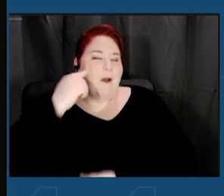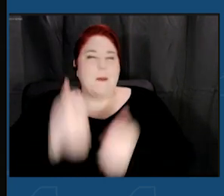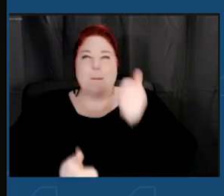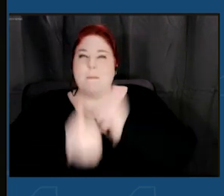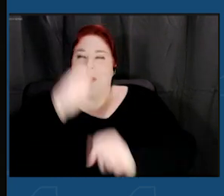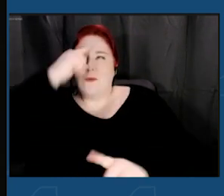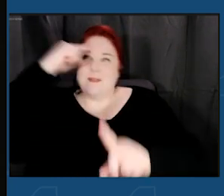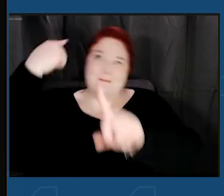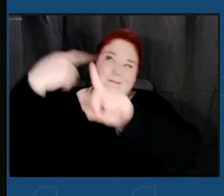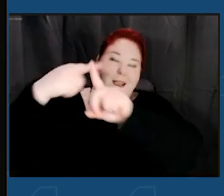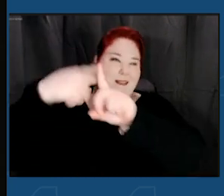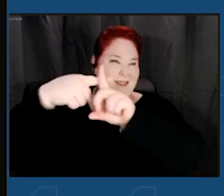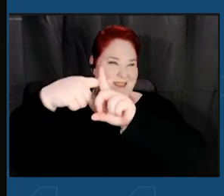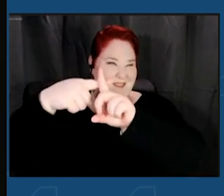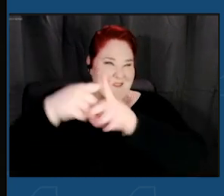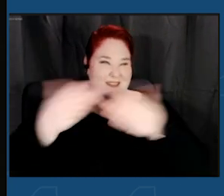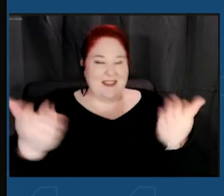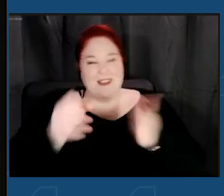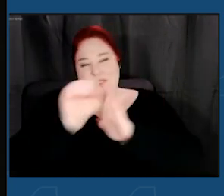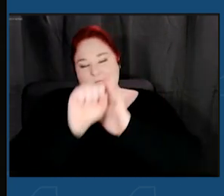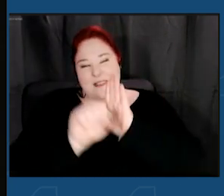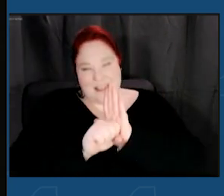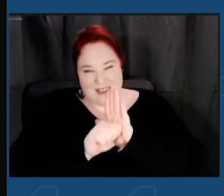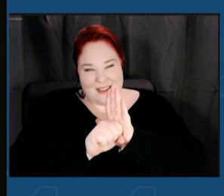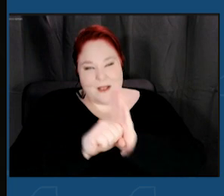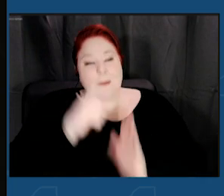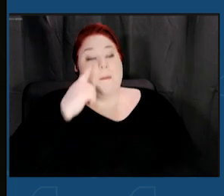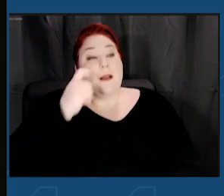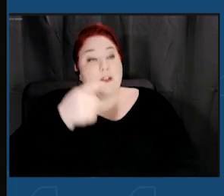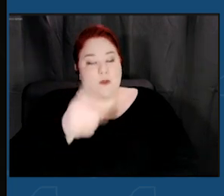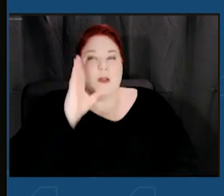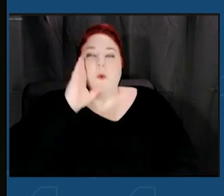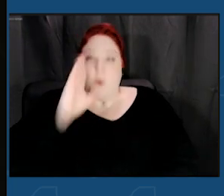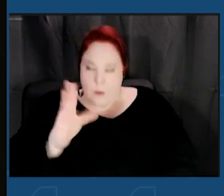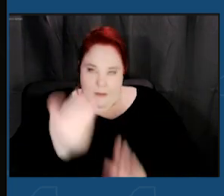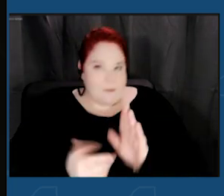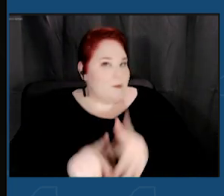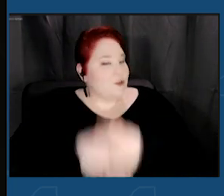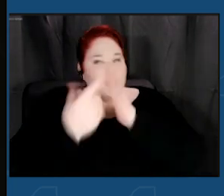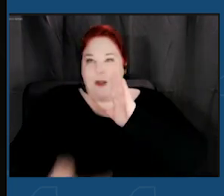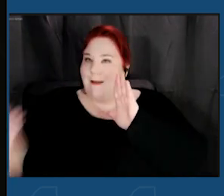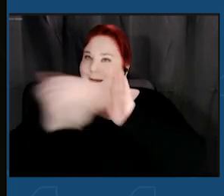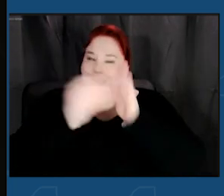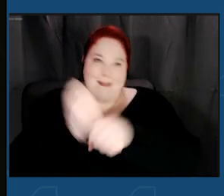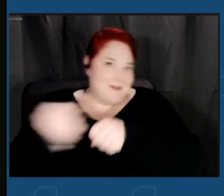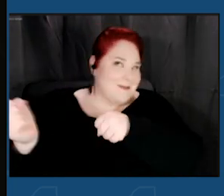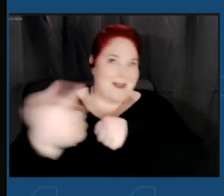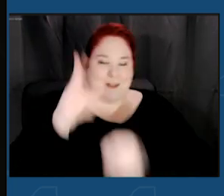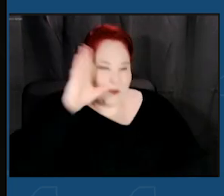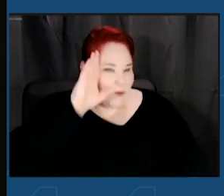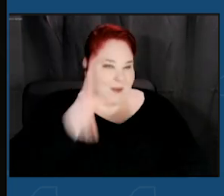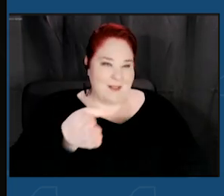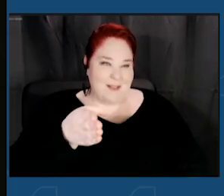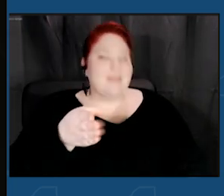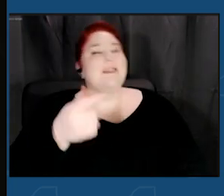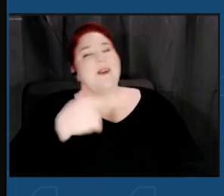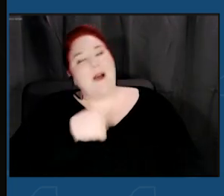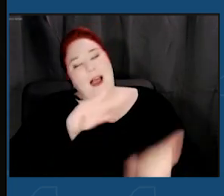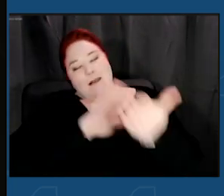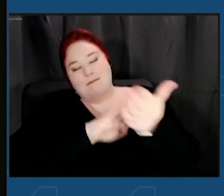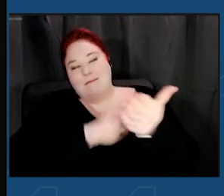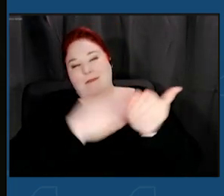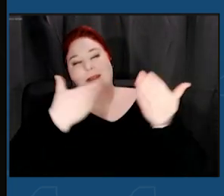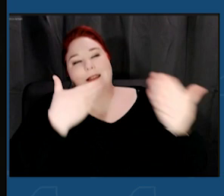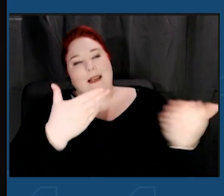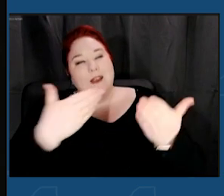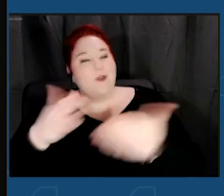state because you always say, we'll come back next year. So I applaud you, all of you who make this